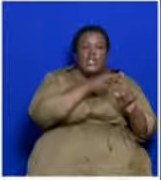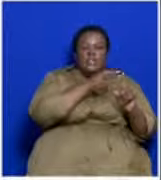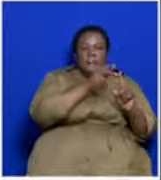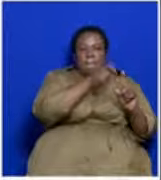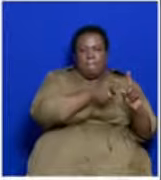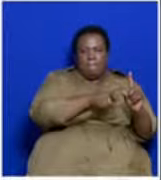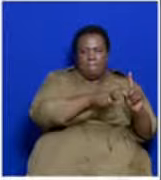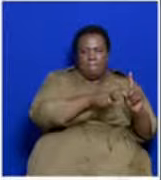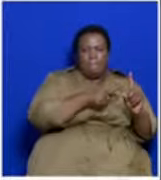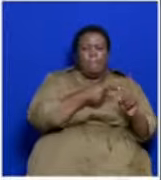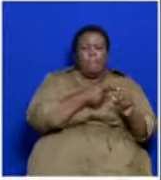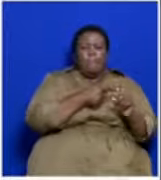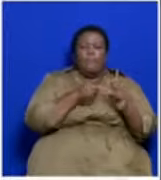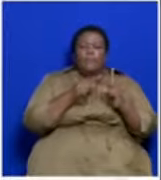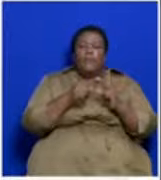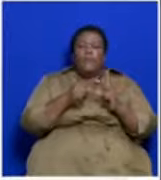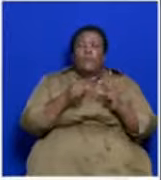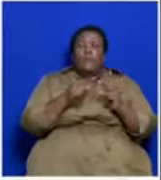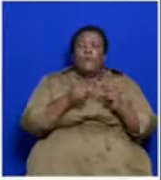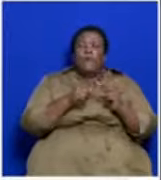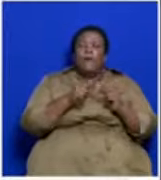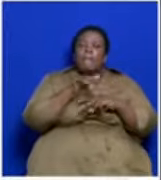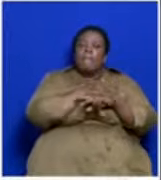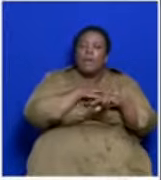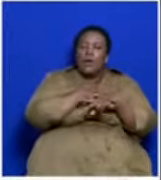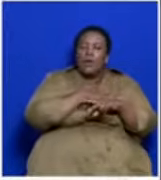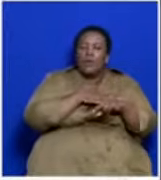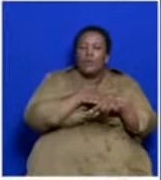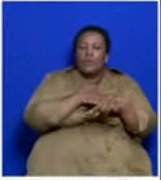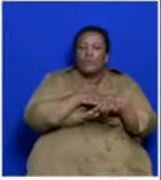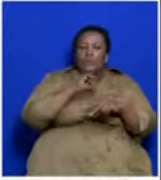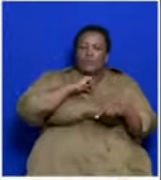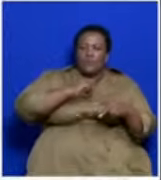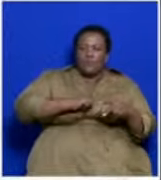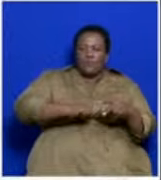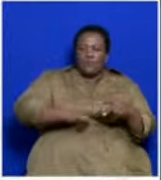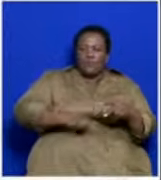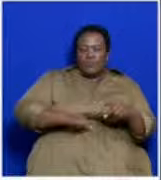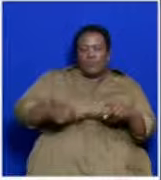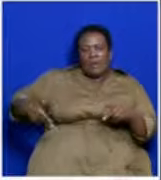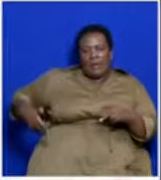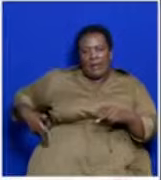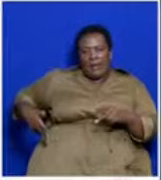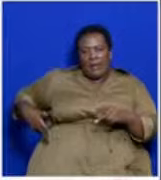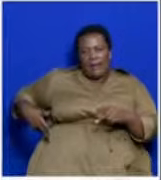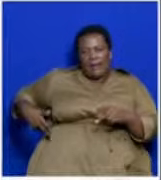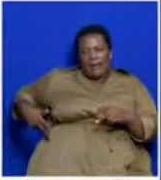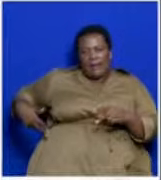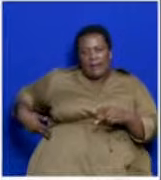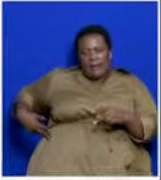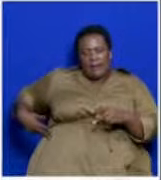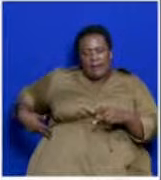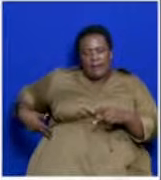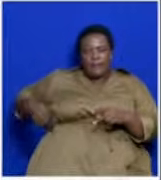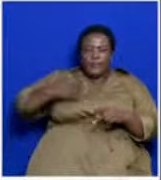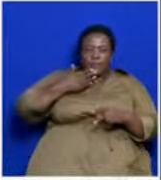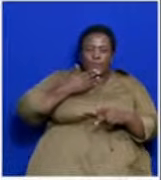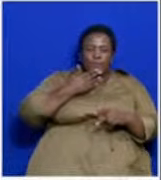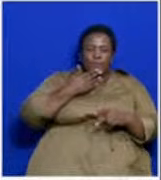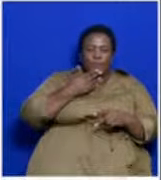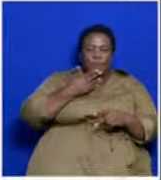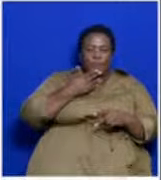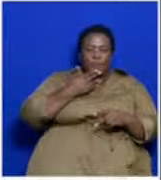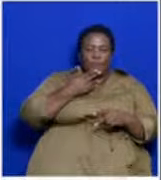brown shirt with a gun in his waist is facing the other direction,